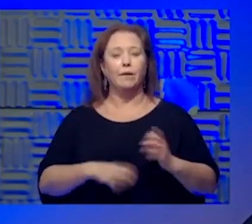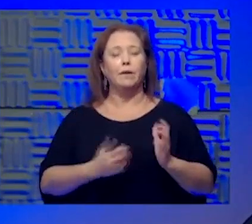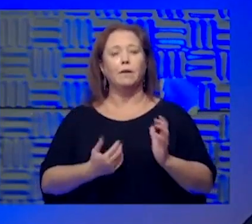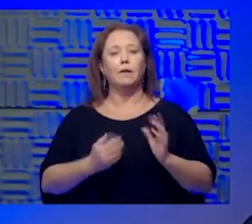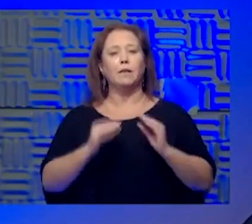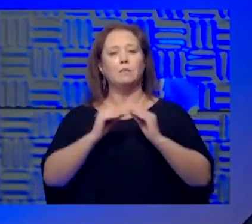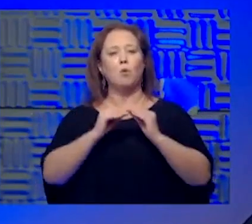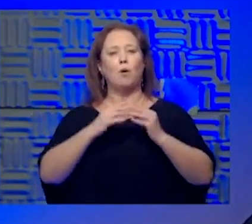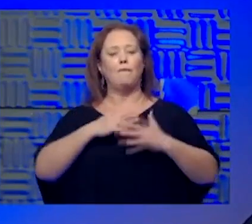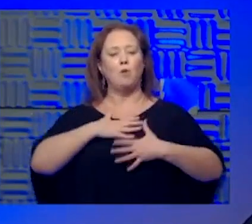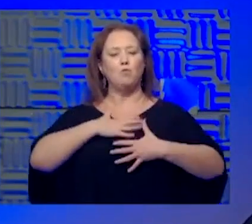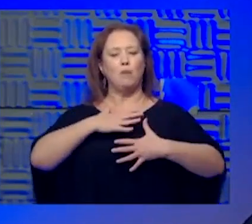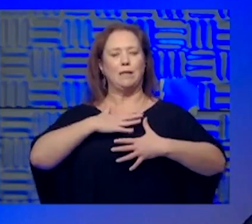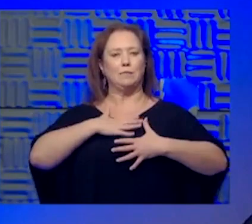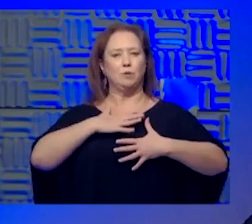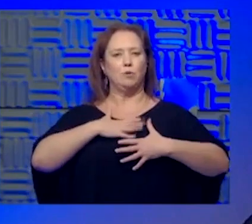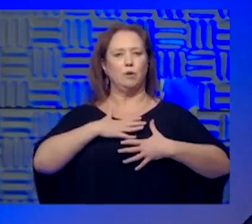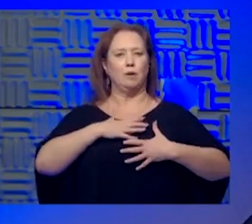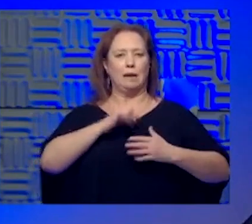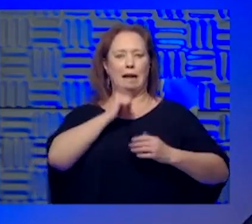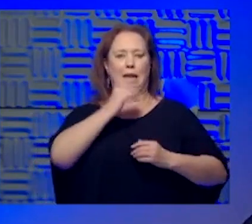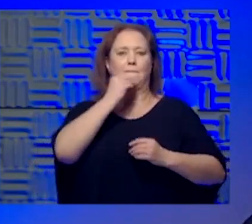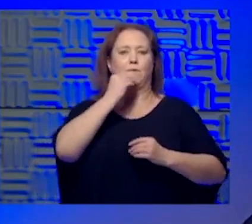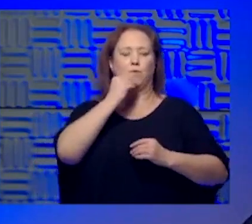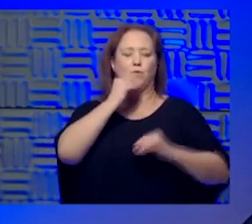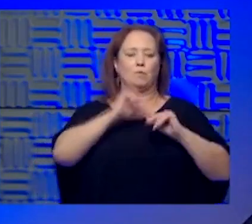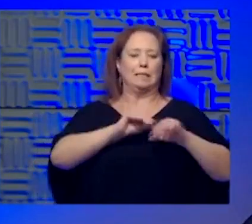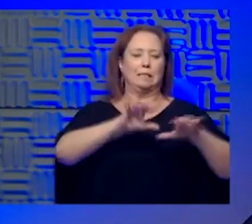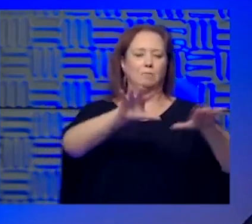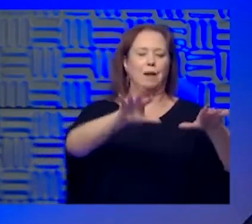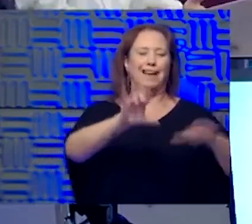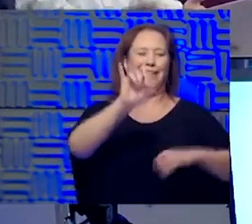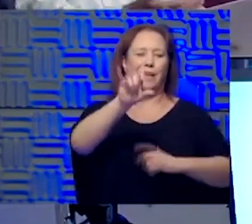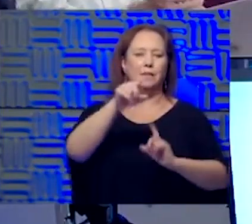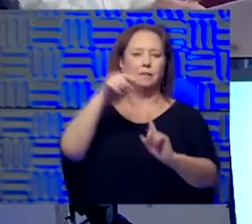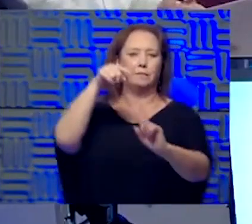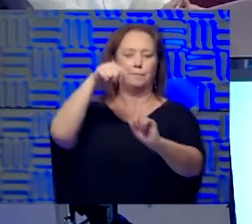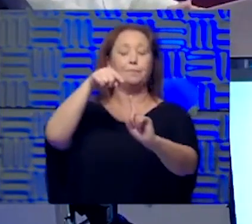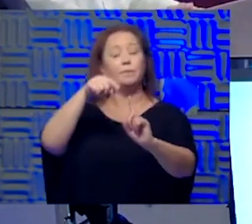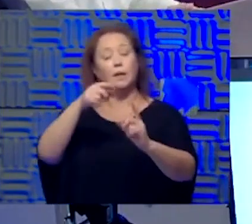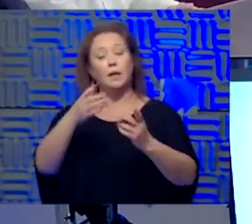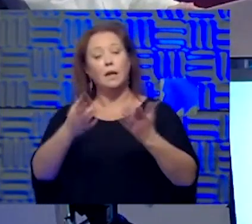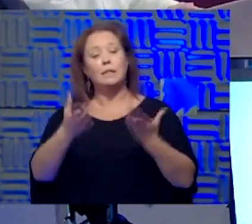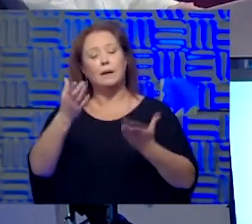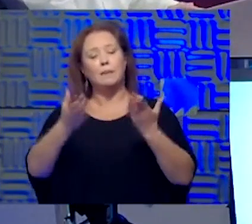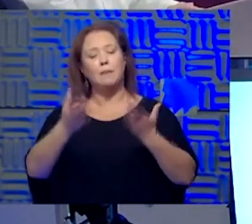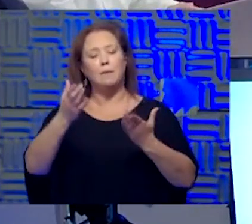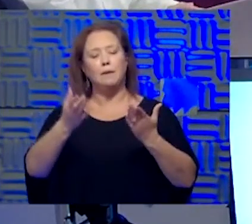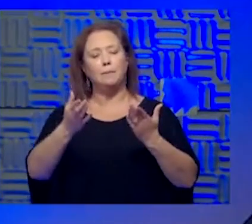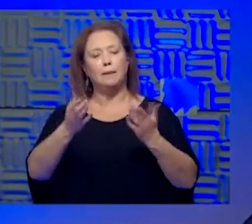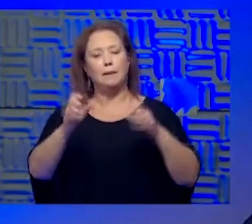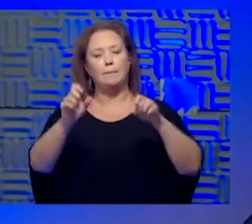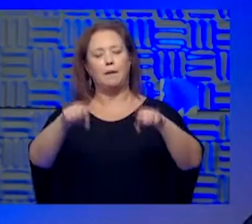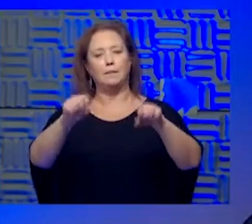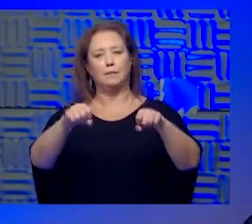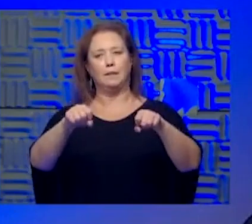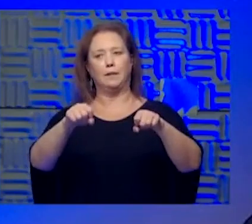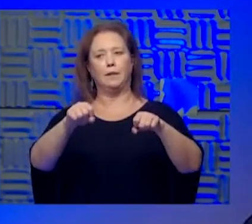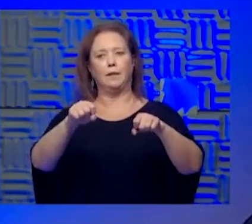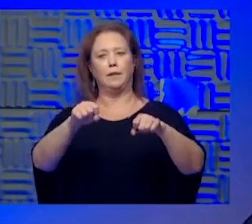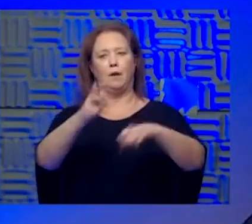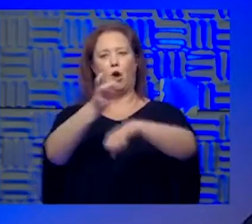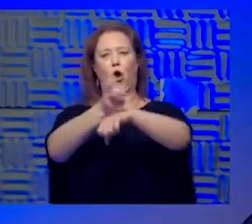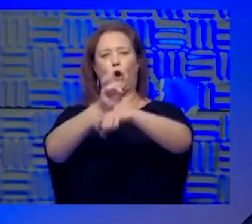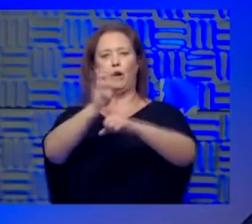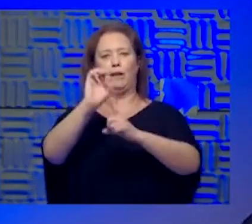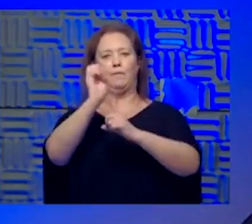more of a respiratory rather than foodborne, and so that's the whole thing about it. But that could probably be a potentially difficult